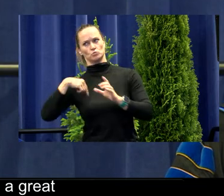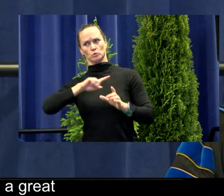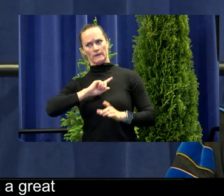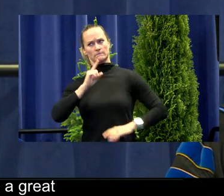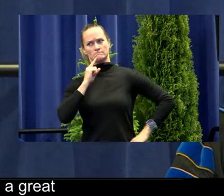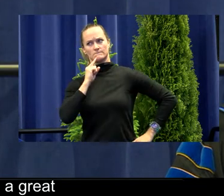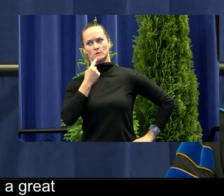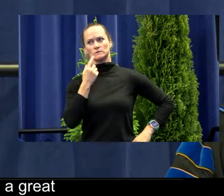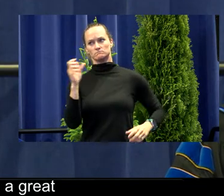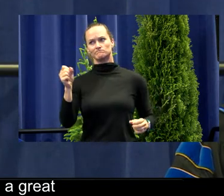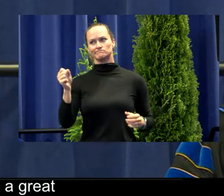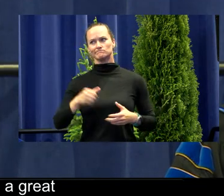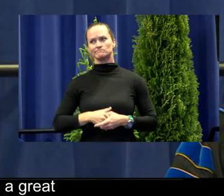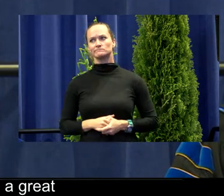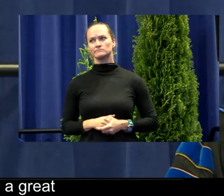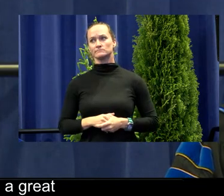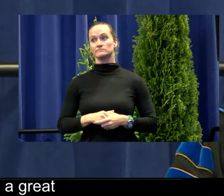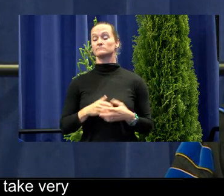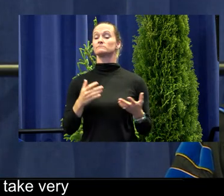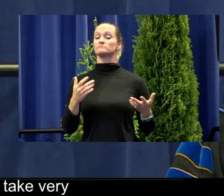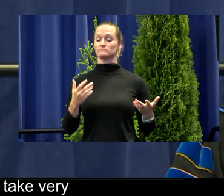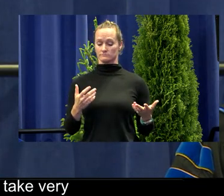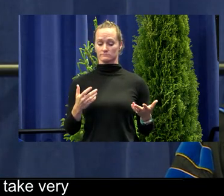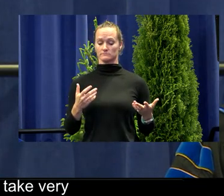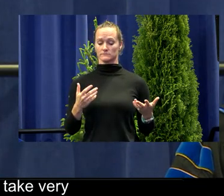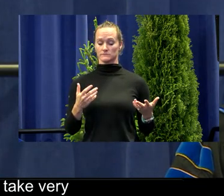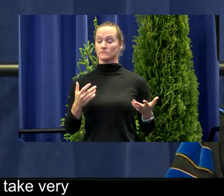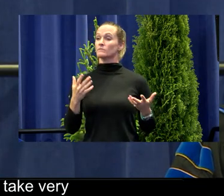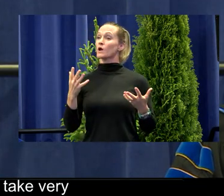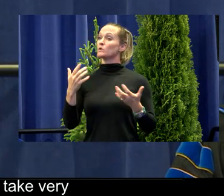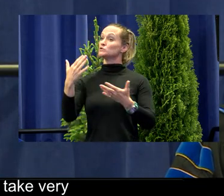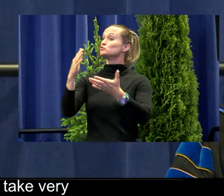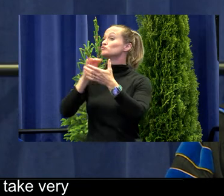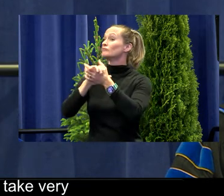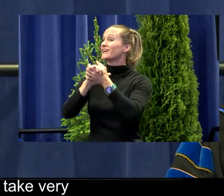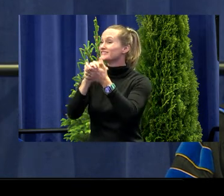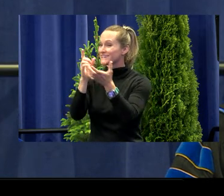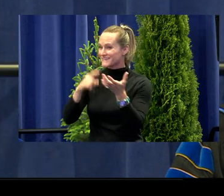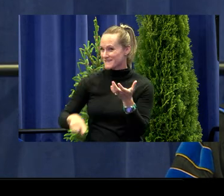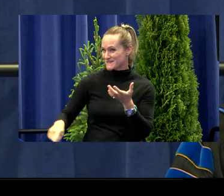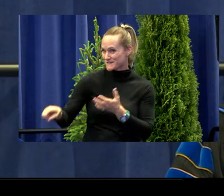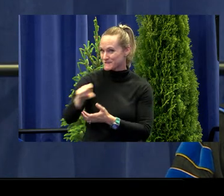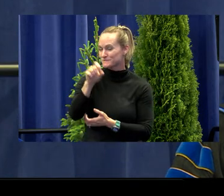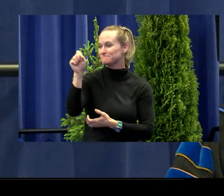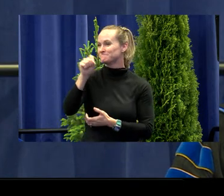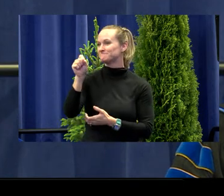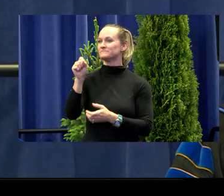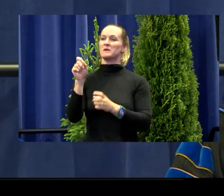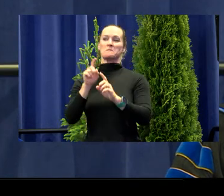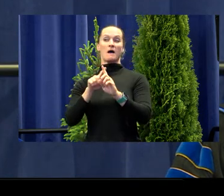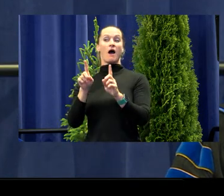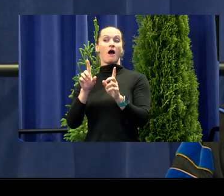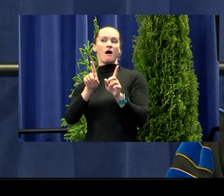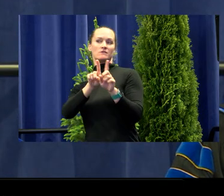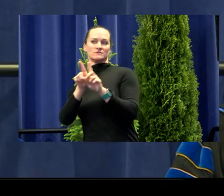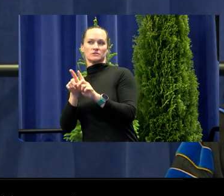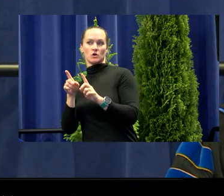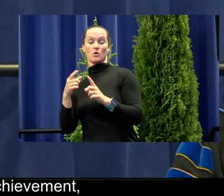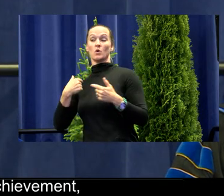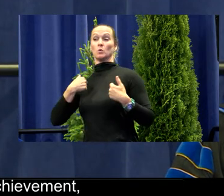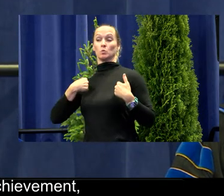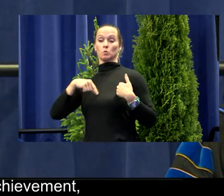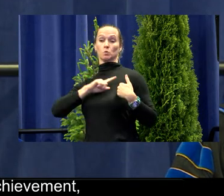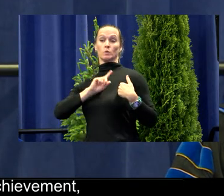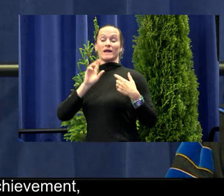seriously. In addition to congratulating you on your tremendous achievement, I would like to give you a charge from the people